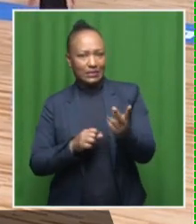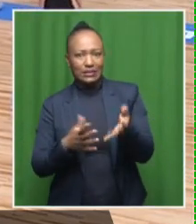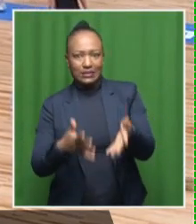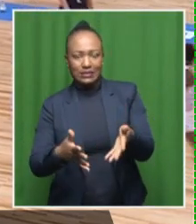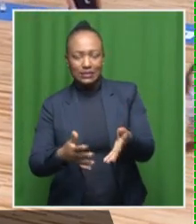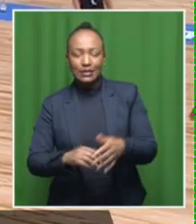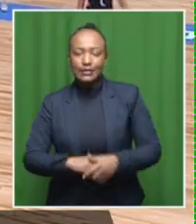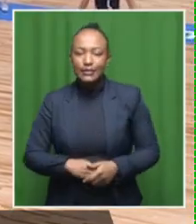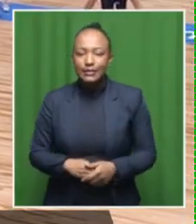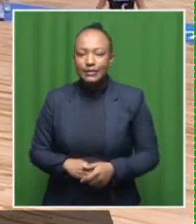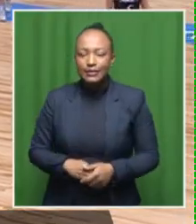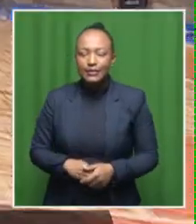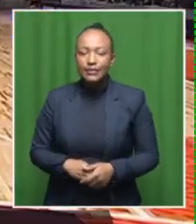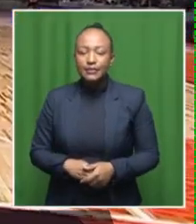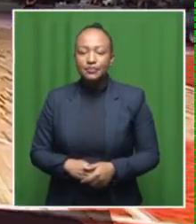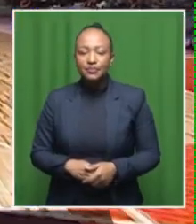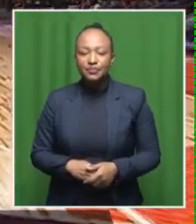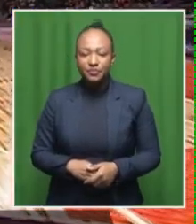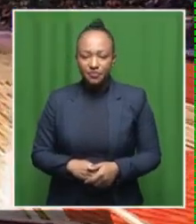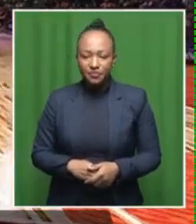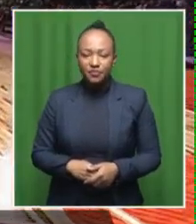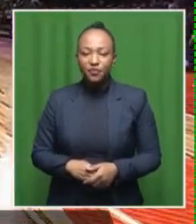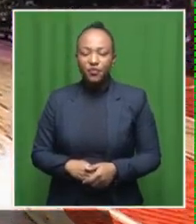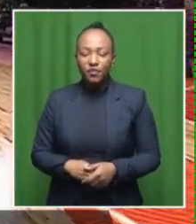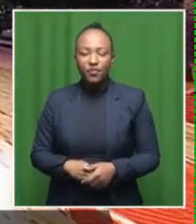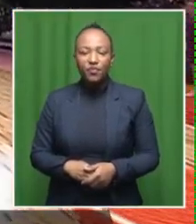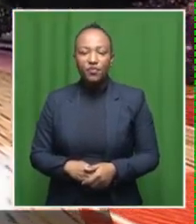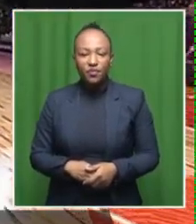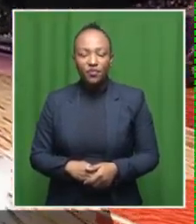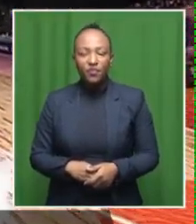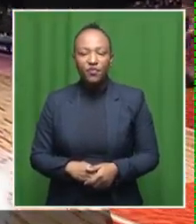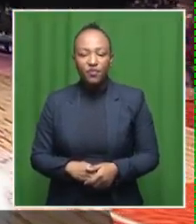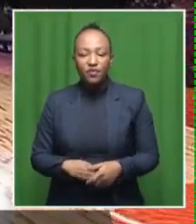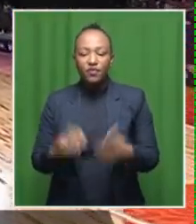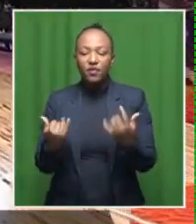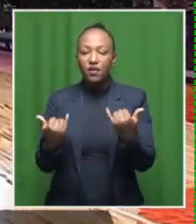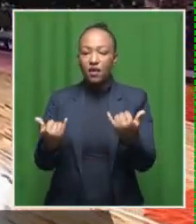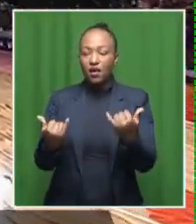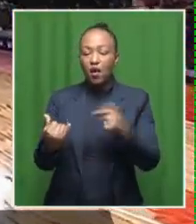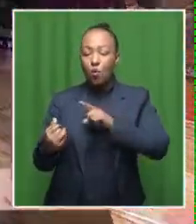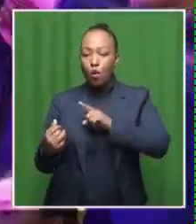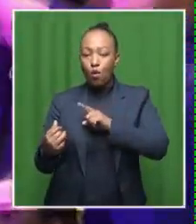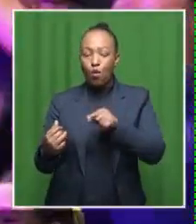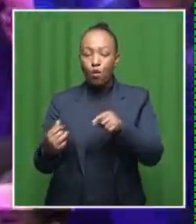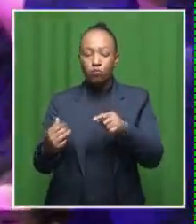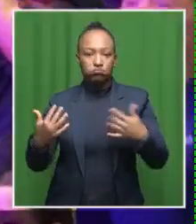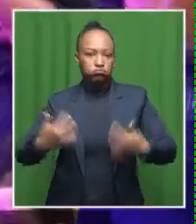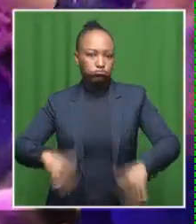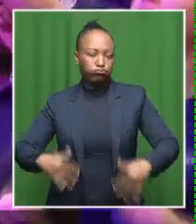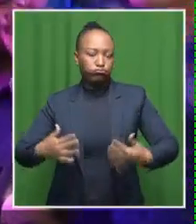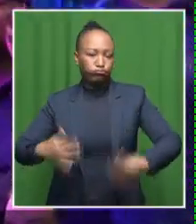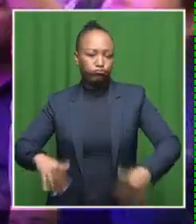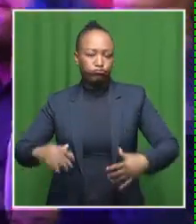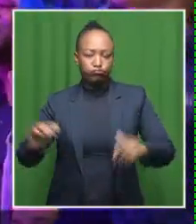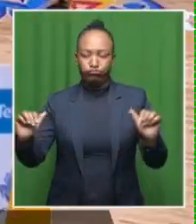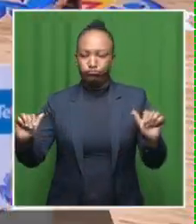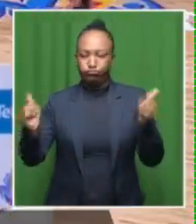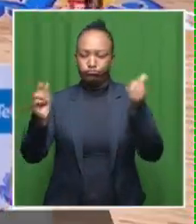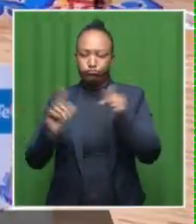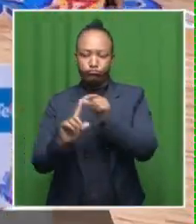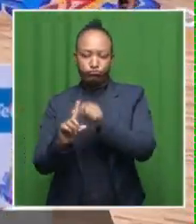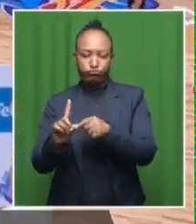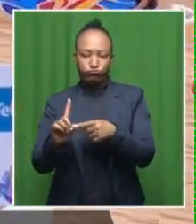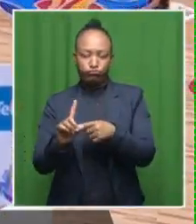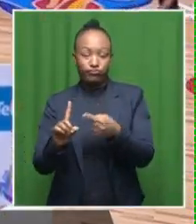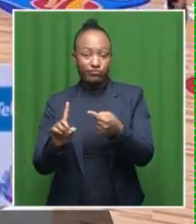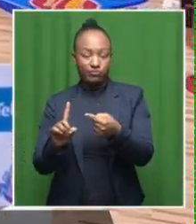But I do, look, I think Shamira Sterling is absolutely outstanding. She